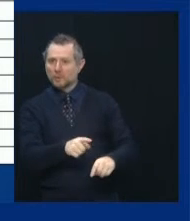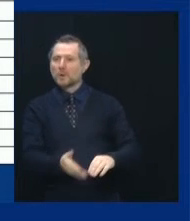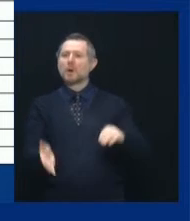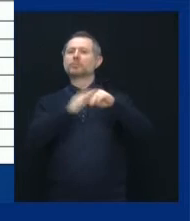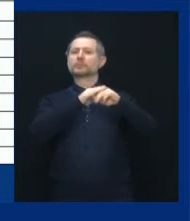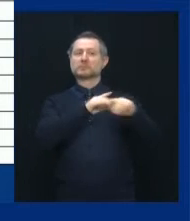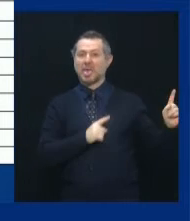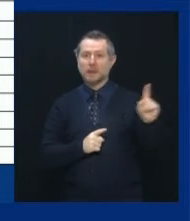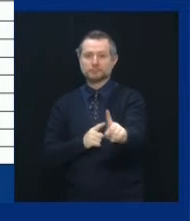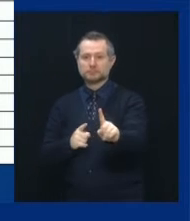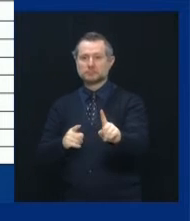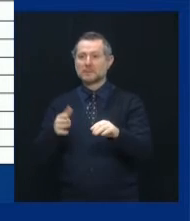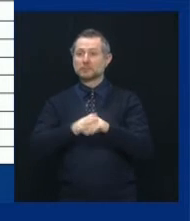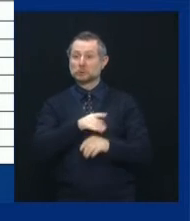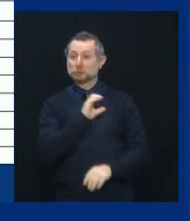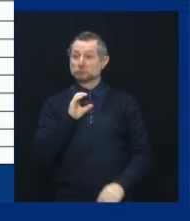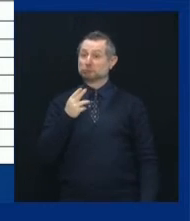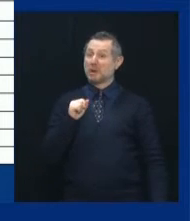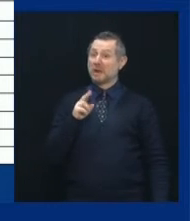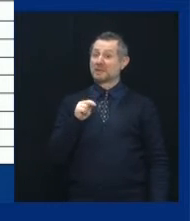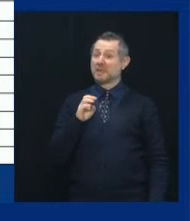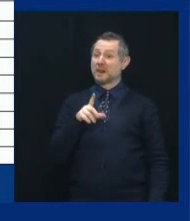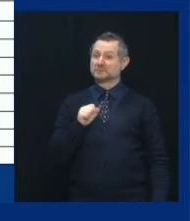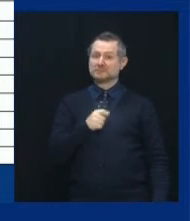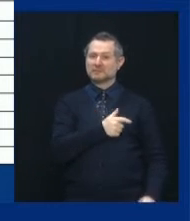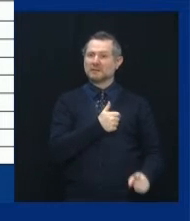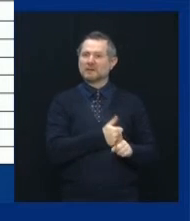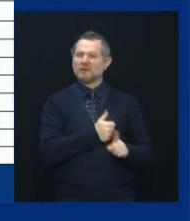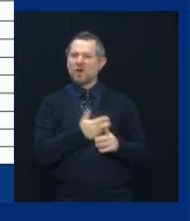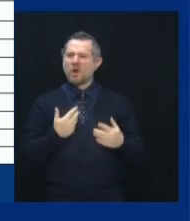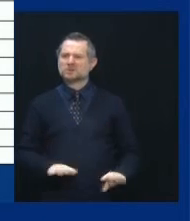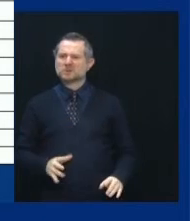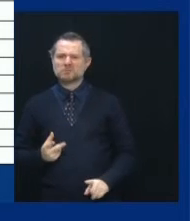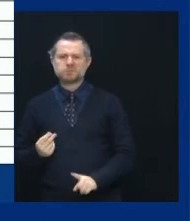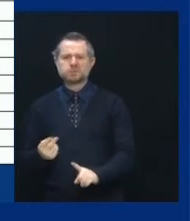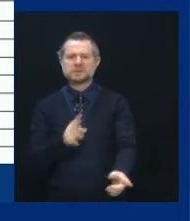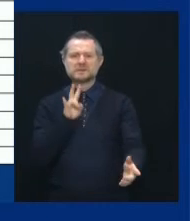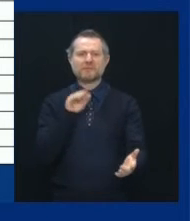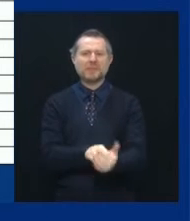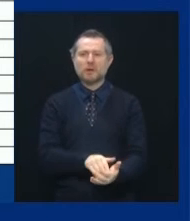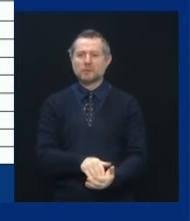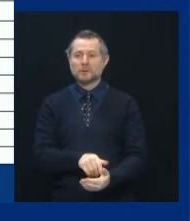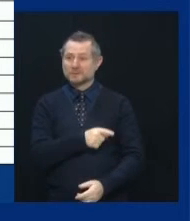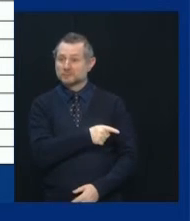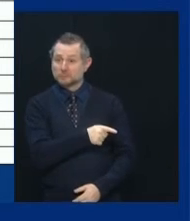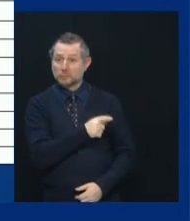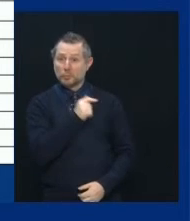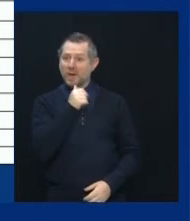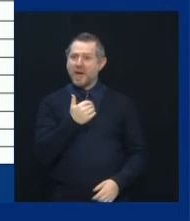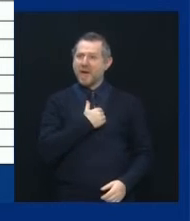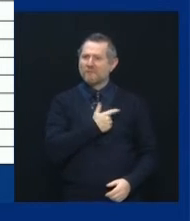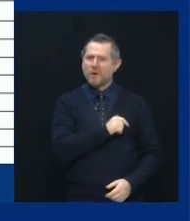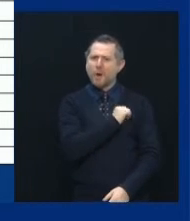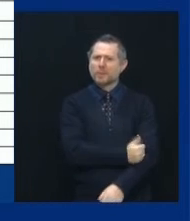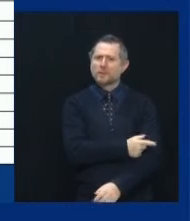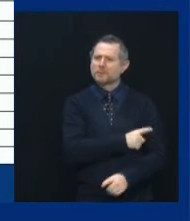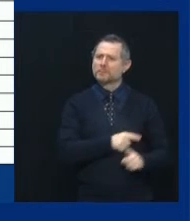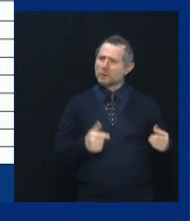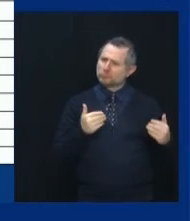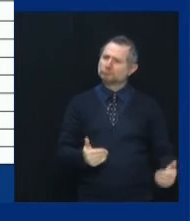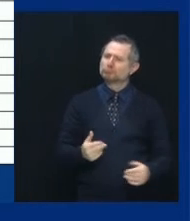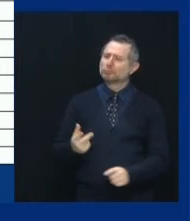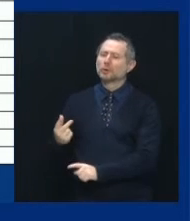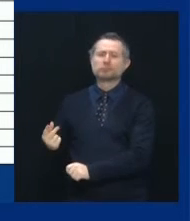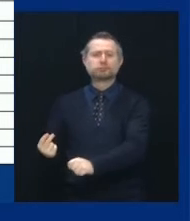Chancellor did 7,000 vaccinations himself yesterday, and he's not even authorized to do them. New York Presbyterian, 99,